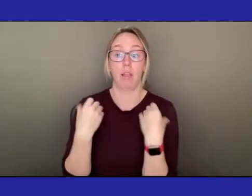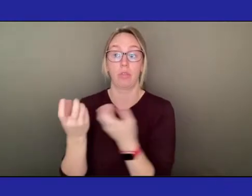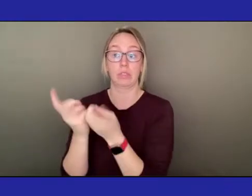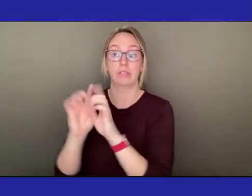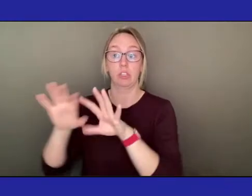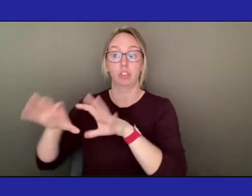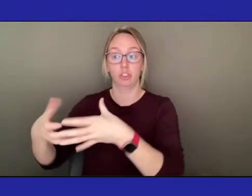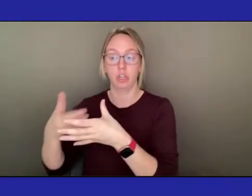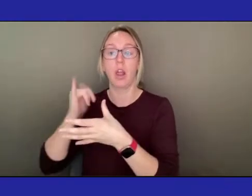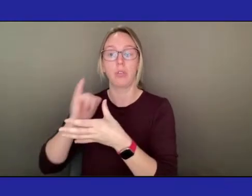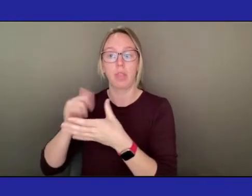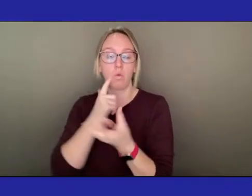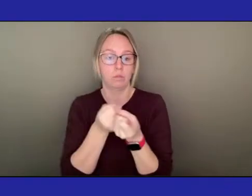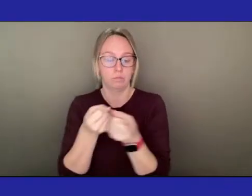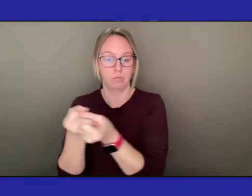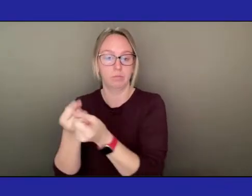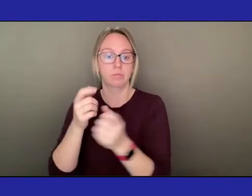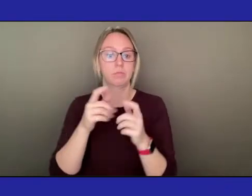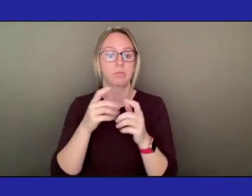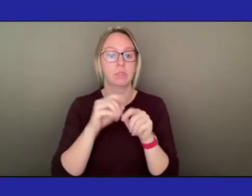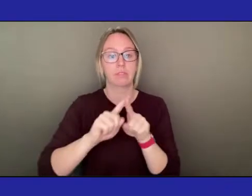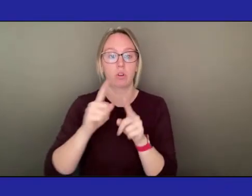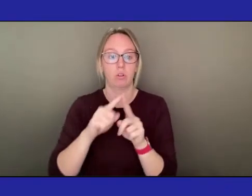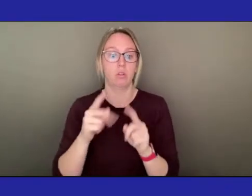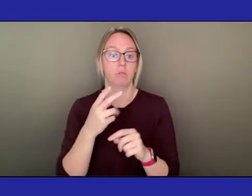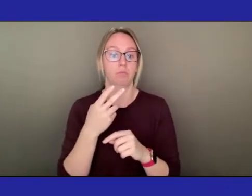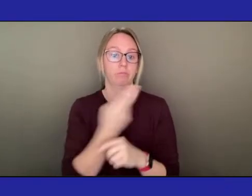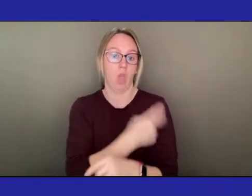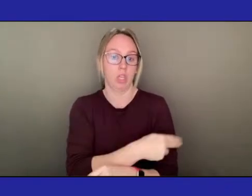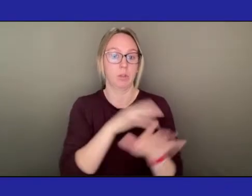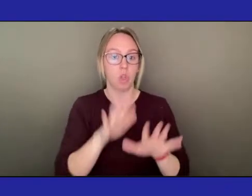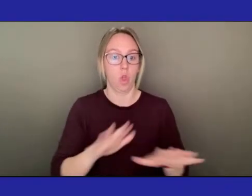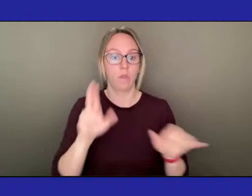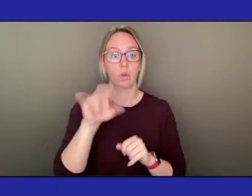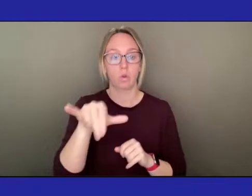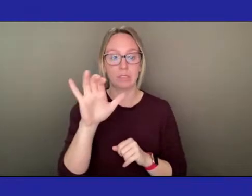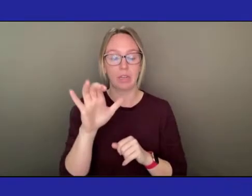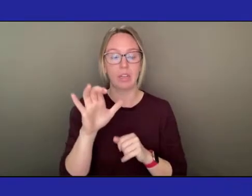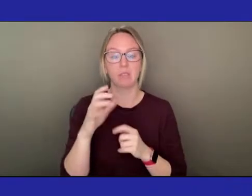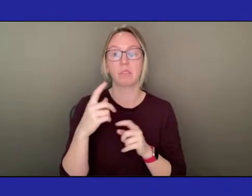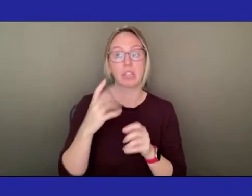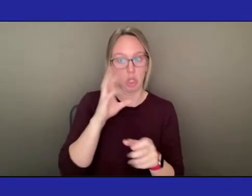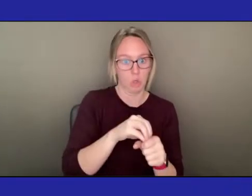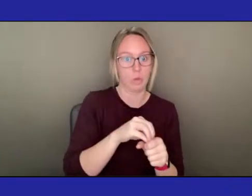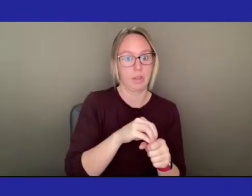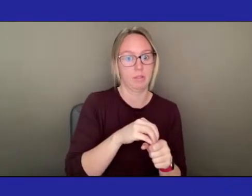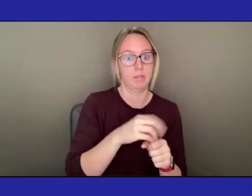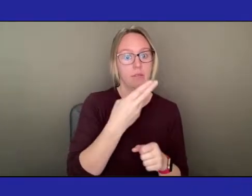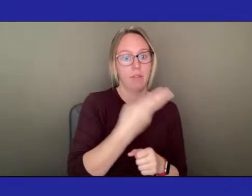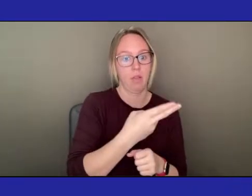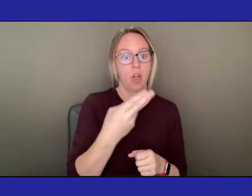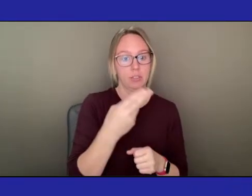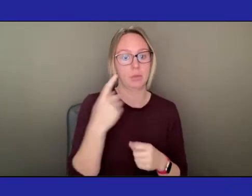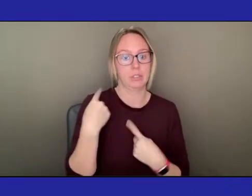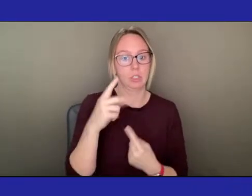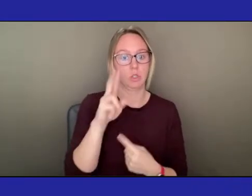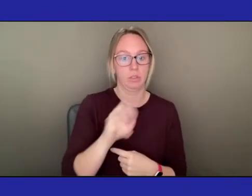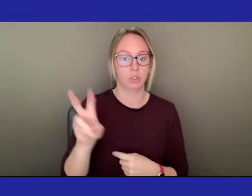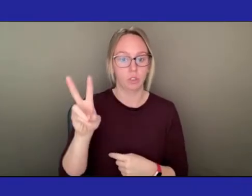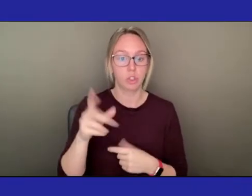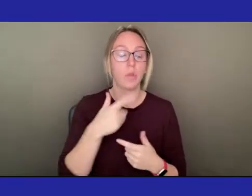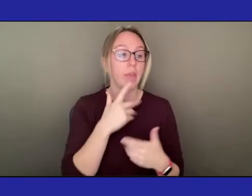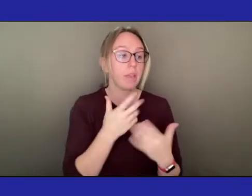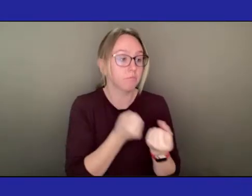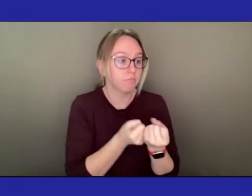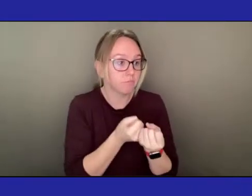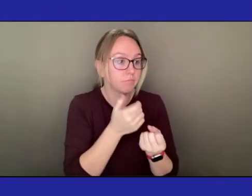New York City, including at Health and Hospitals since 2002. Their attorneys address legal needs that underlie health disparities,